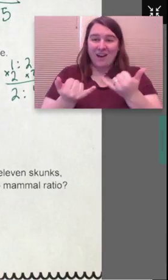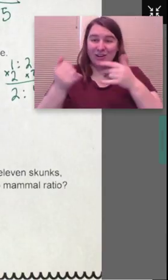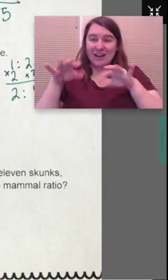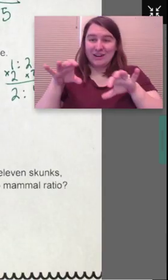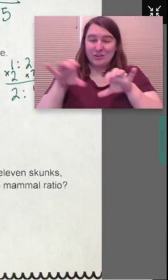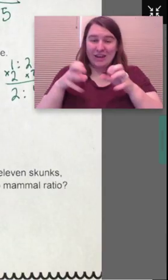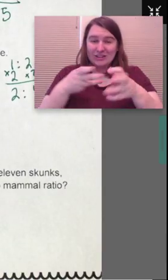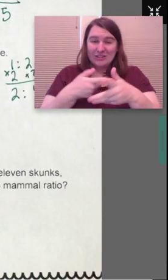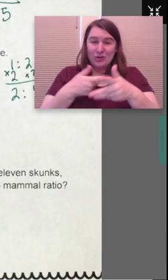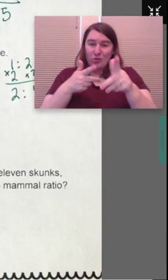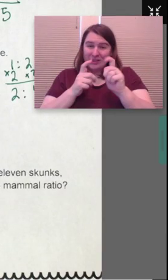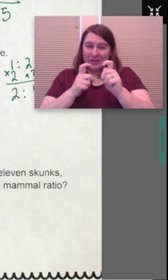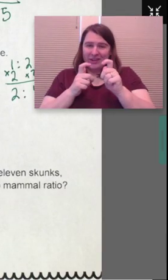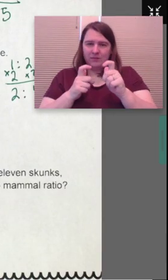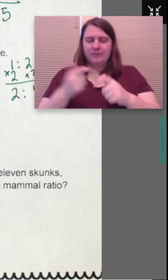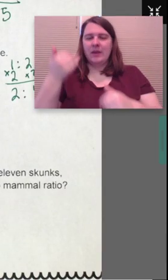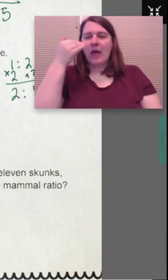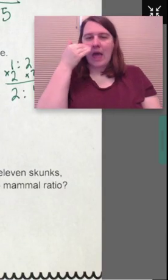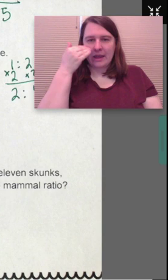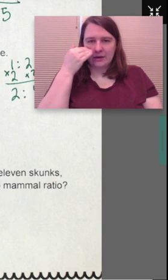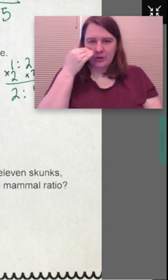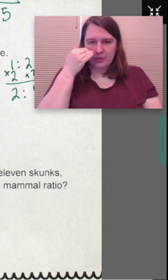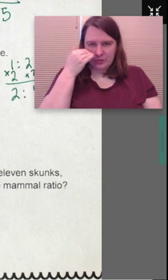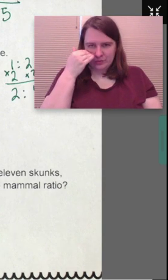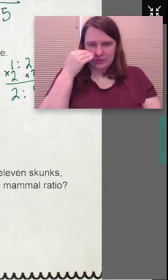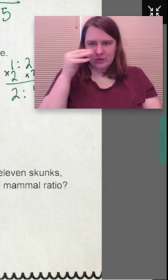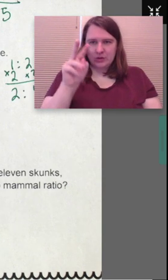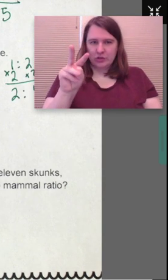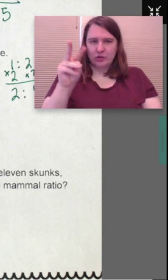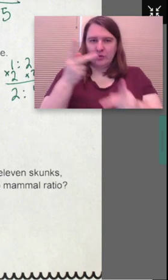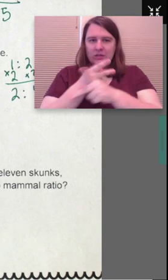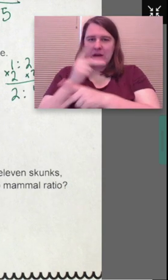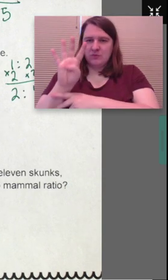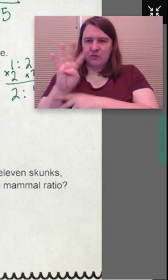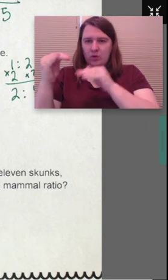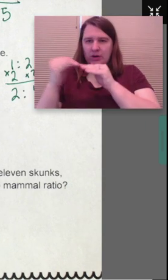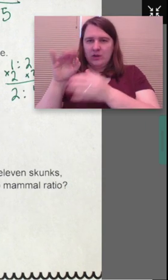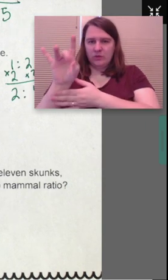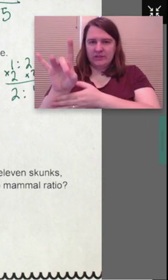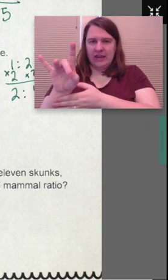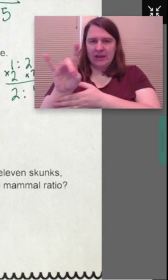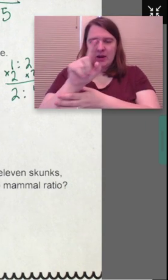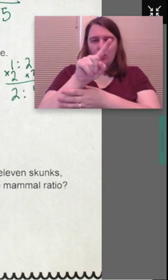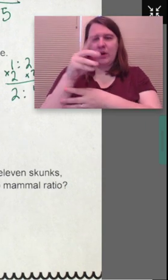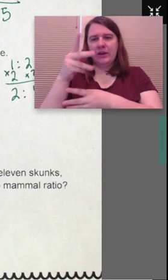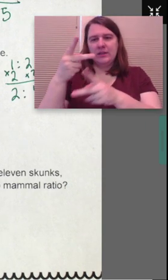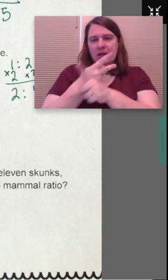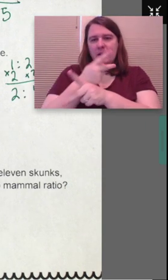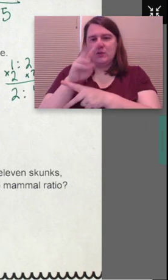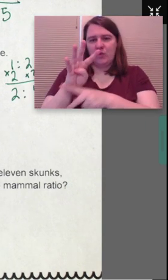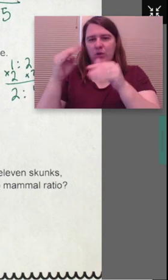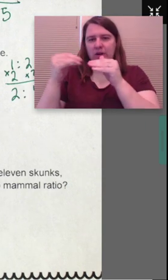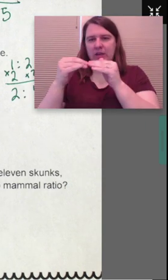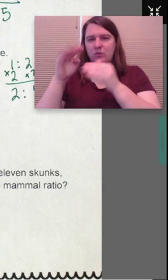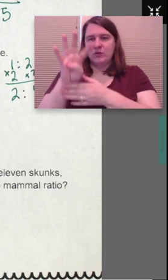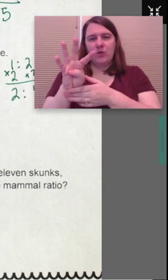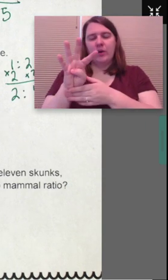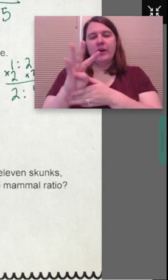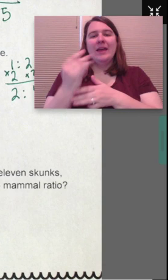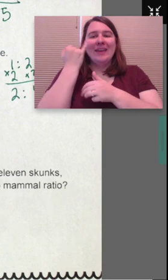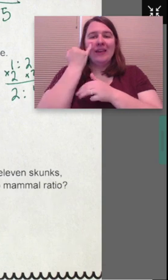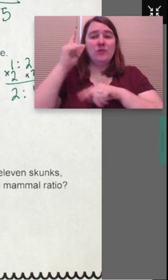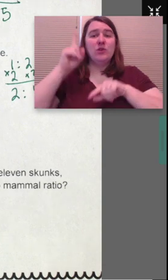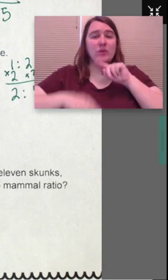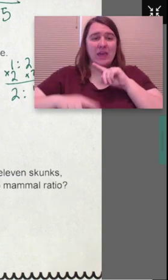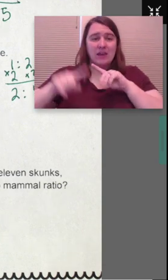Okay, how did I do that so quickly? I knew 2 times 4 equals 8 and 1 times 4 equals